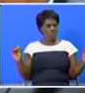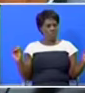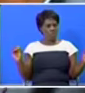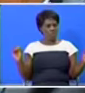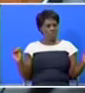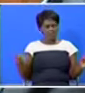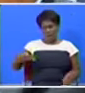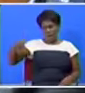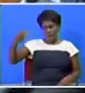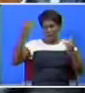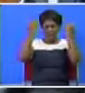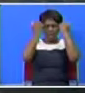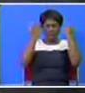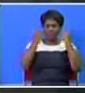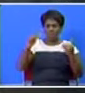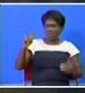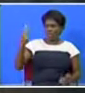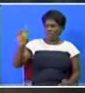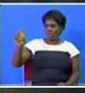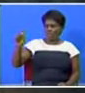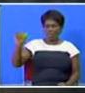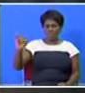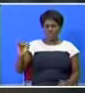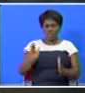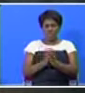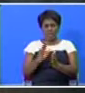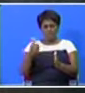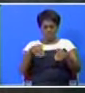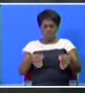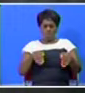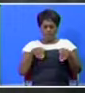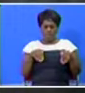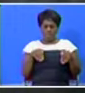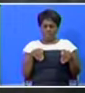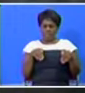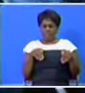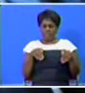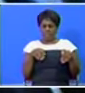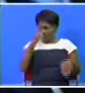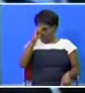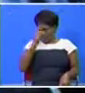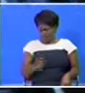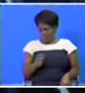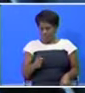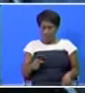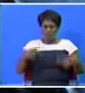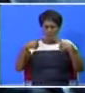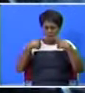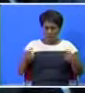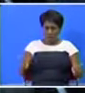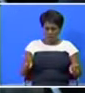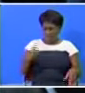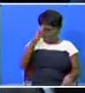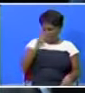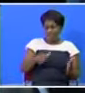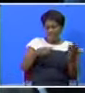At the High Court, Wavinya Ndeti and her running mate Peter Mathoki waited with bated breath as Justice Odunga delivered his ruling on whether her